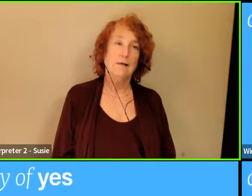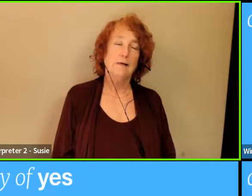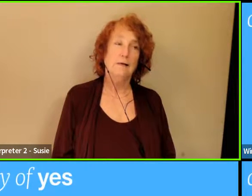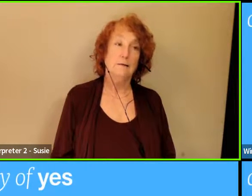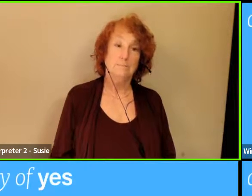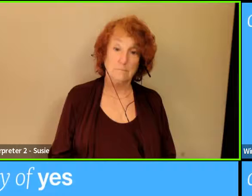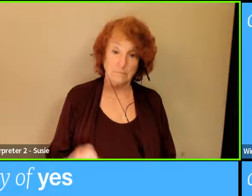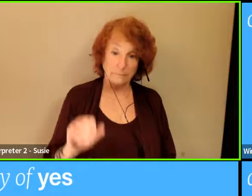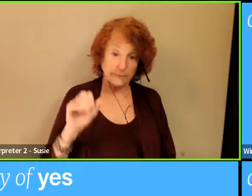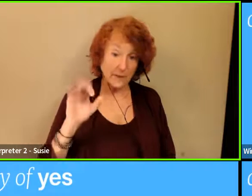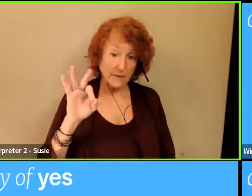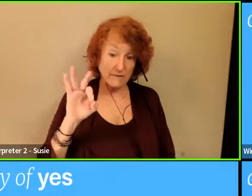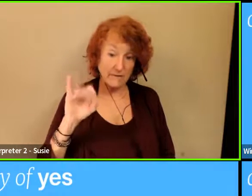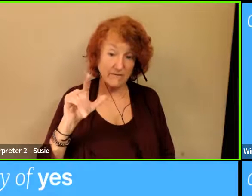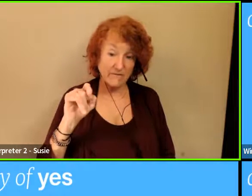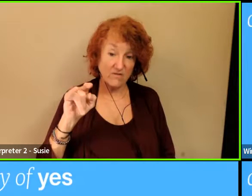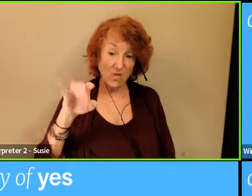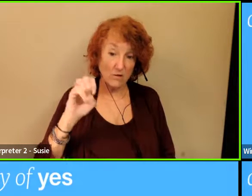Florence, can you hear us?